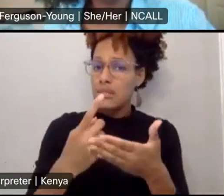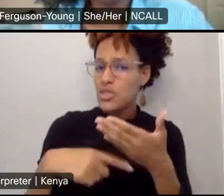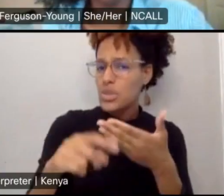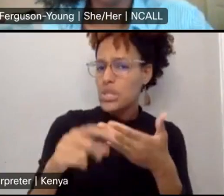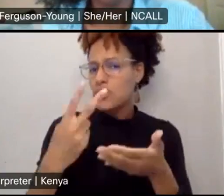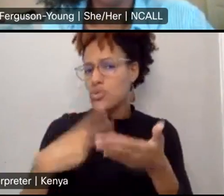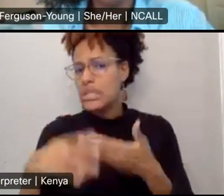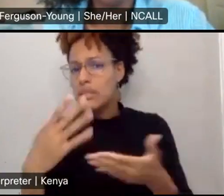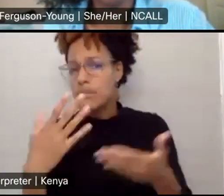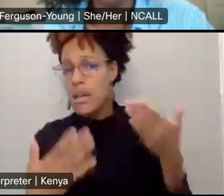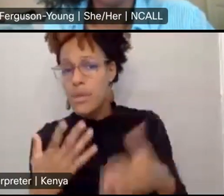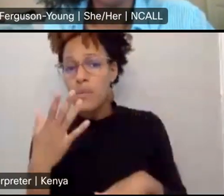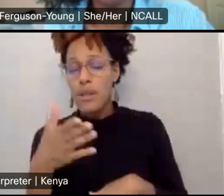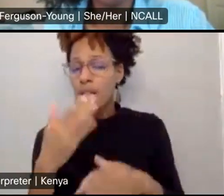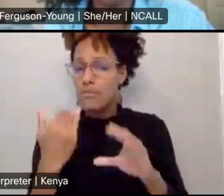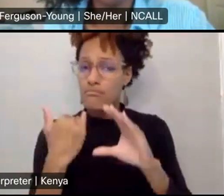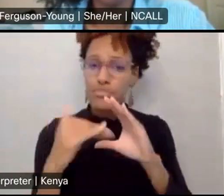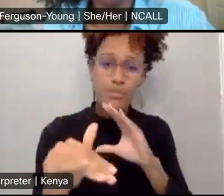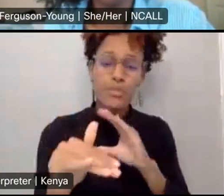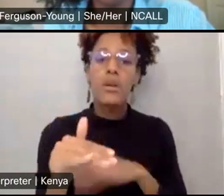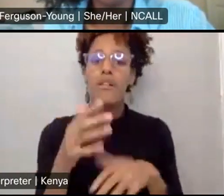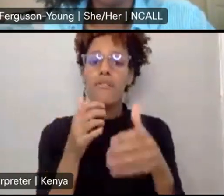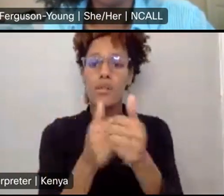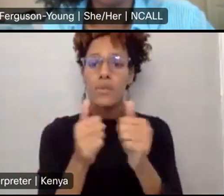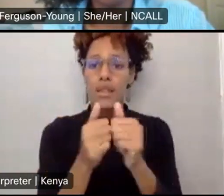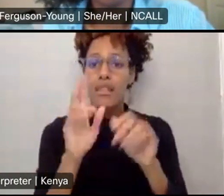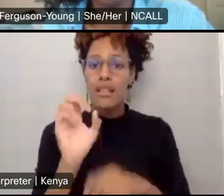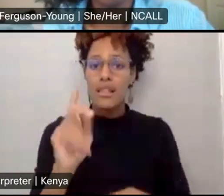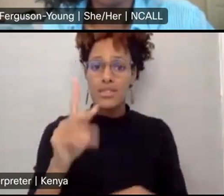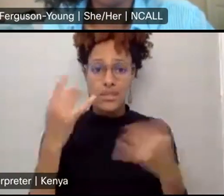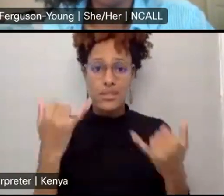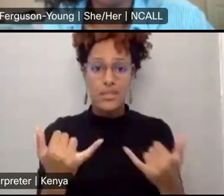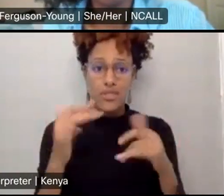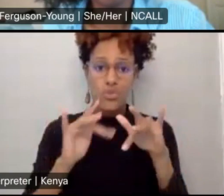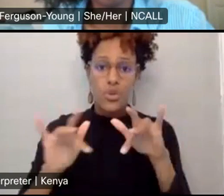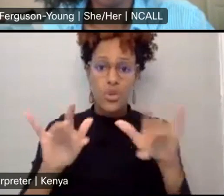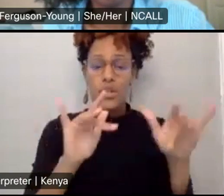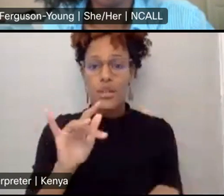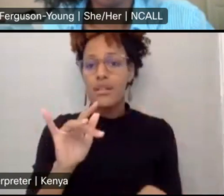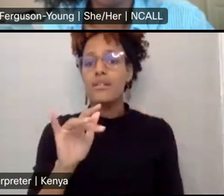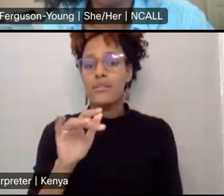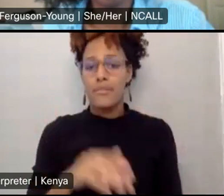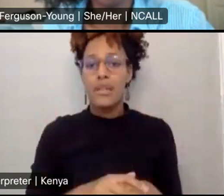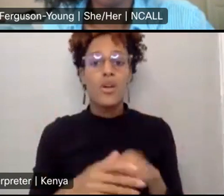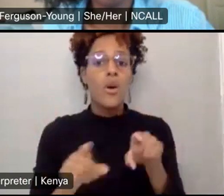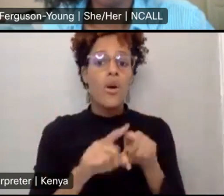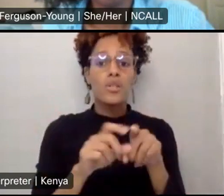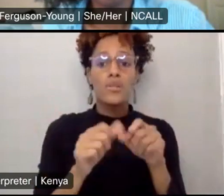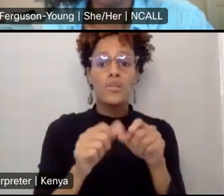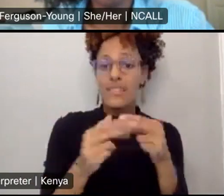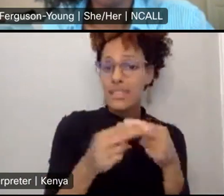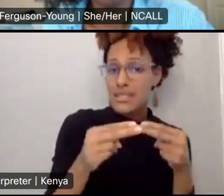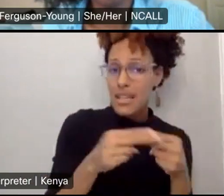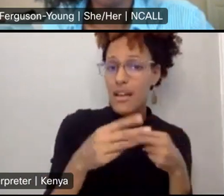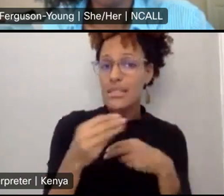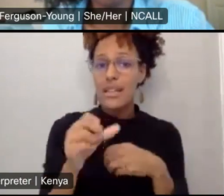send you all a follow-up email with a link to the recording of today's webinar, in addition to the slides and any handouts